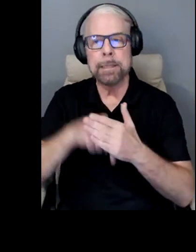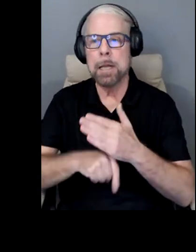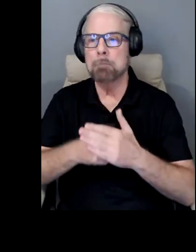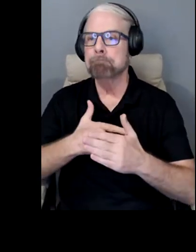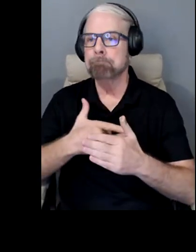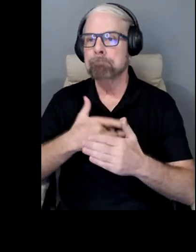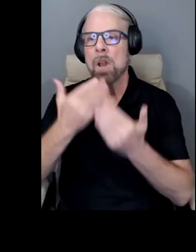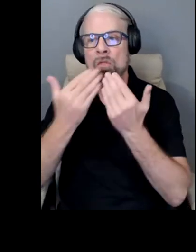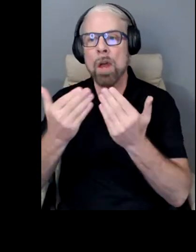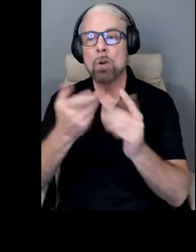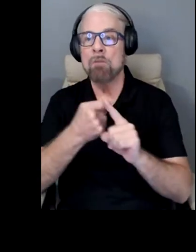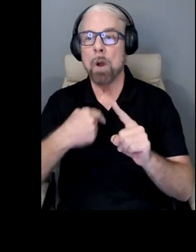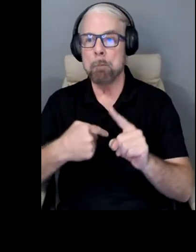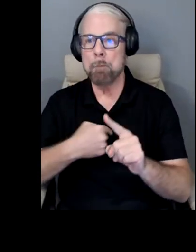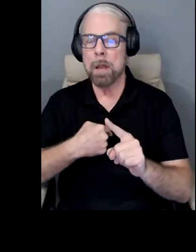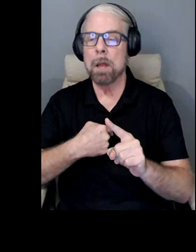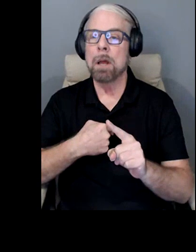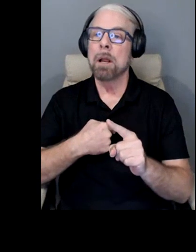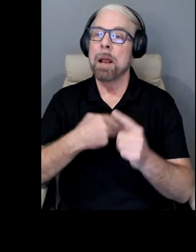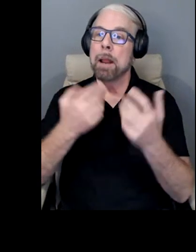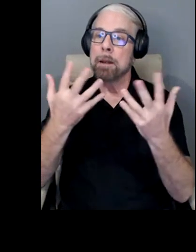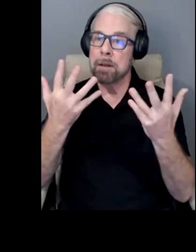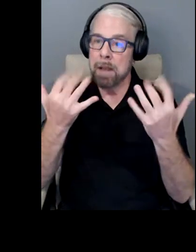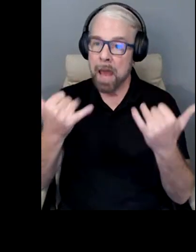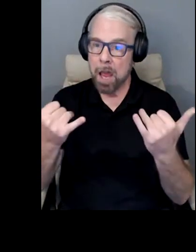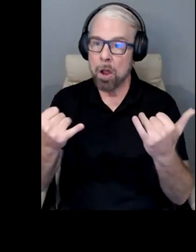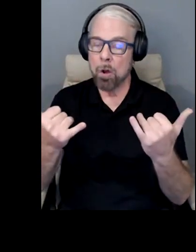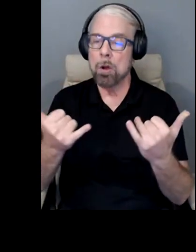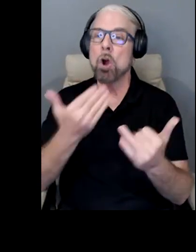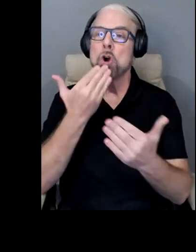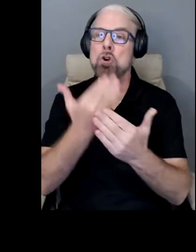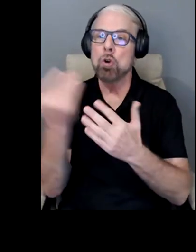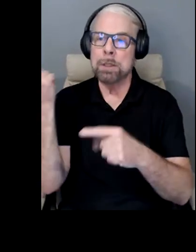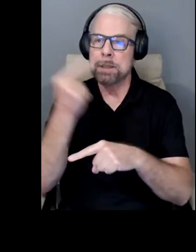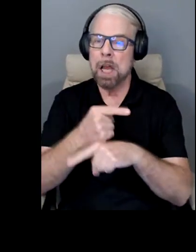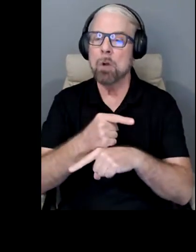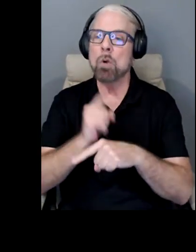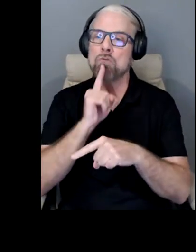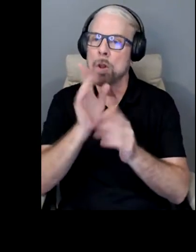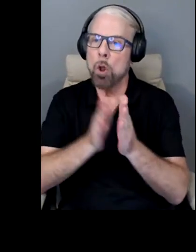with that, we bid you good day, and we look forward to talking with everyone